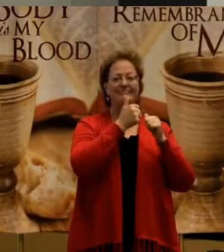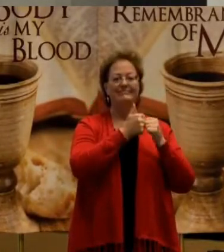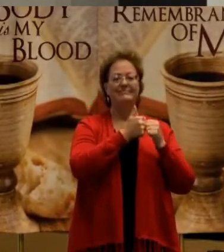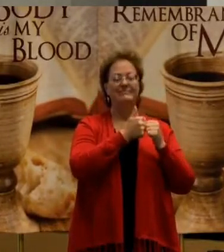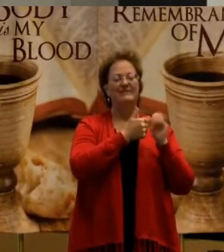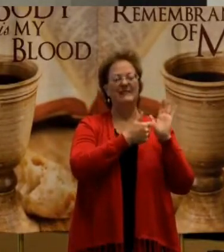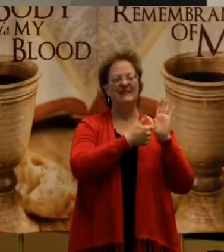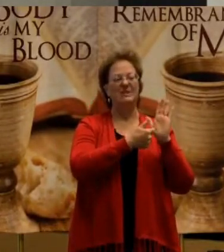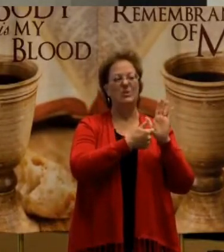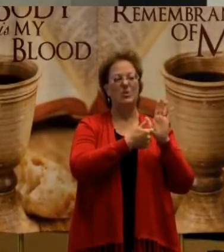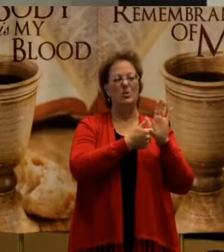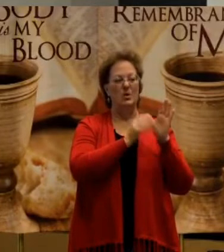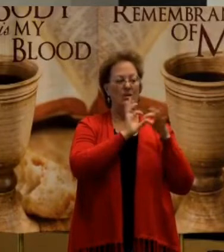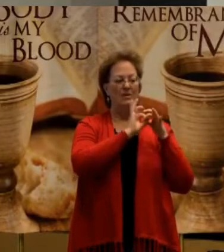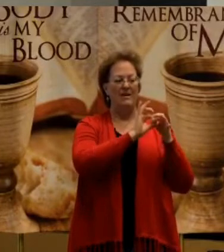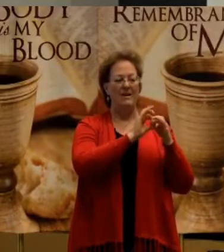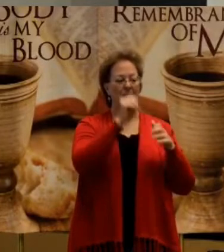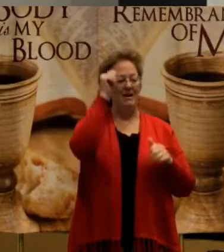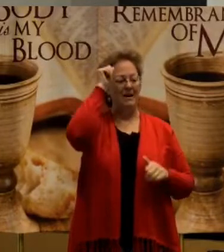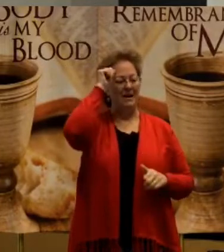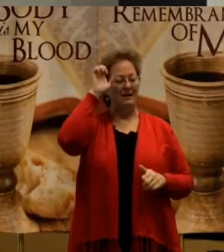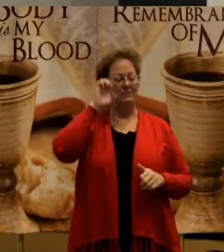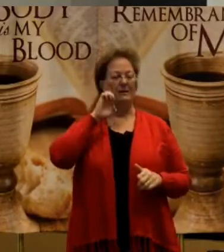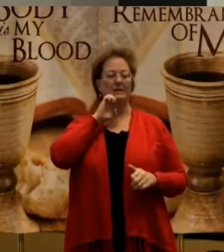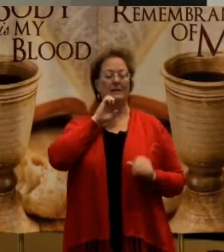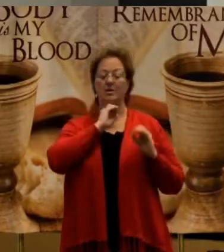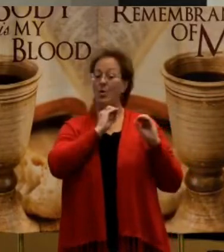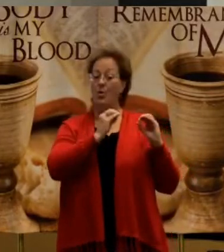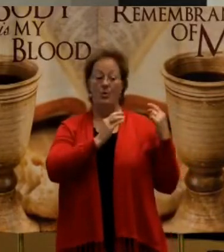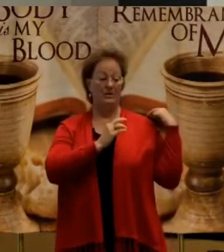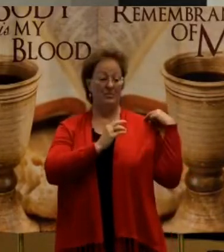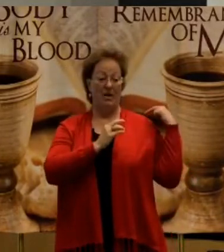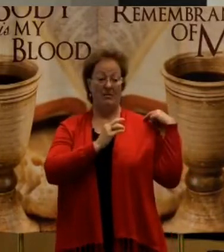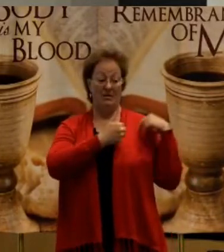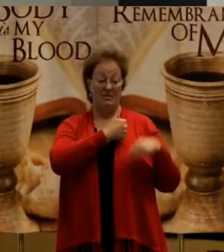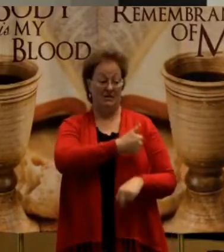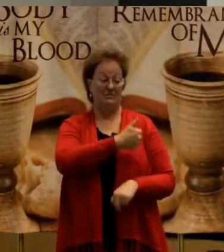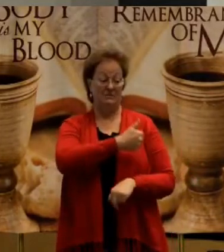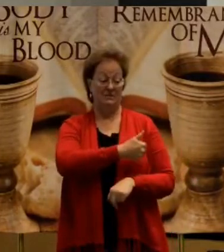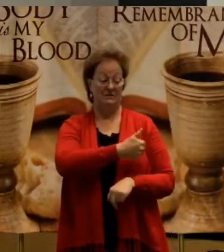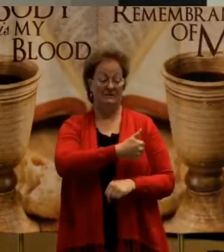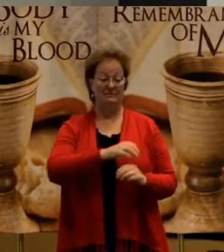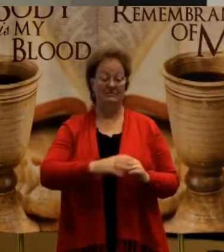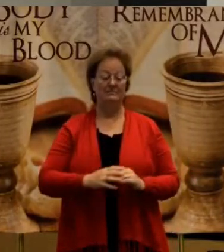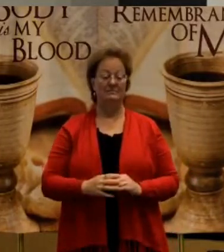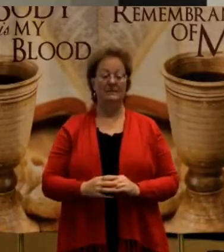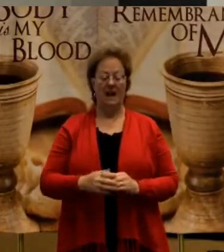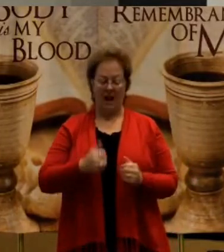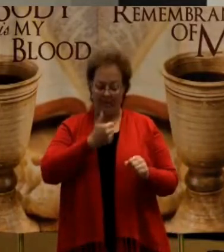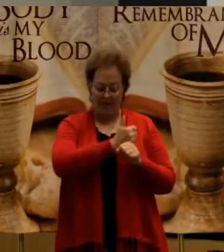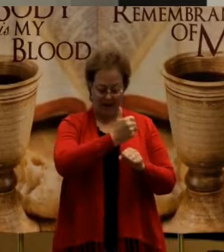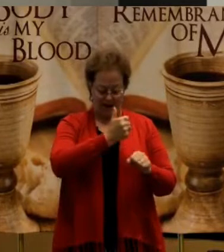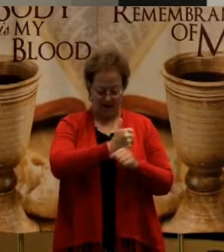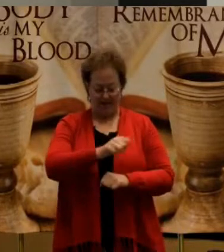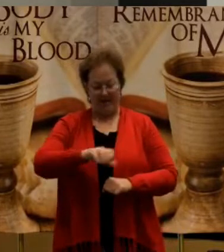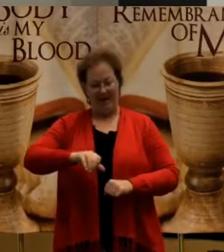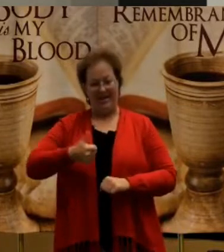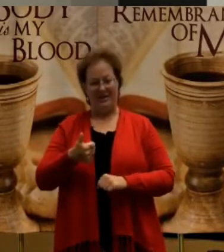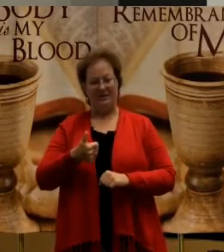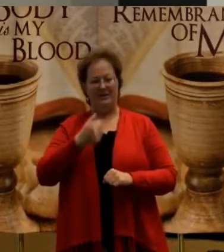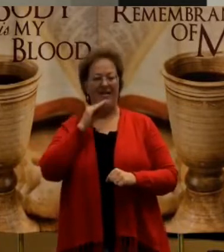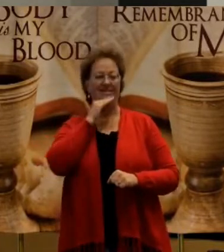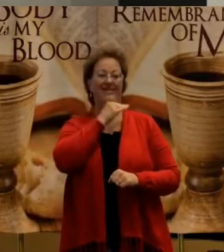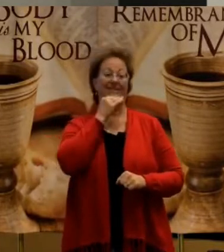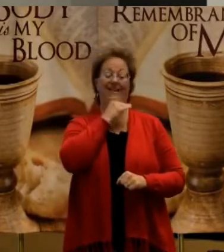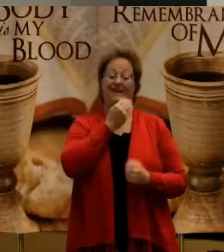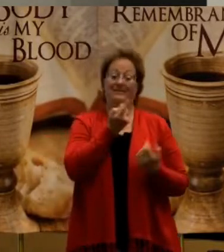to Adam and Eve. He takes no responsibility for his sin and his disobedience. Instead, he blames others and he lies about